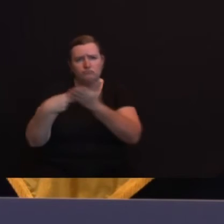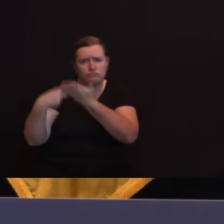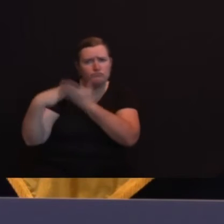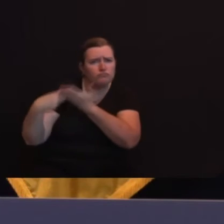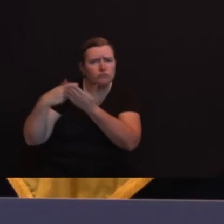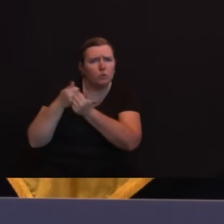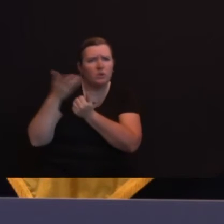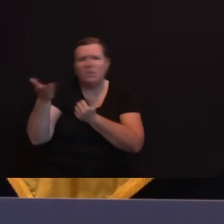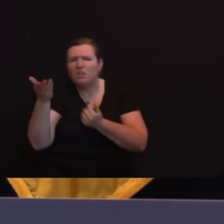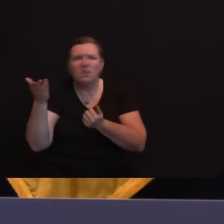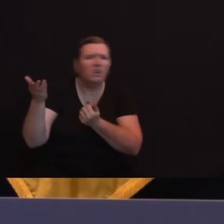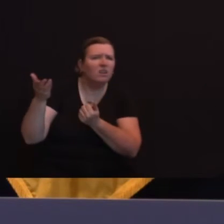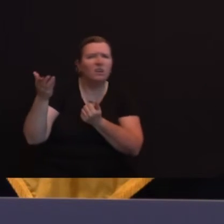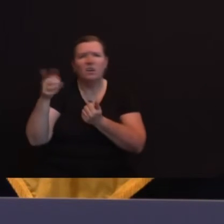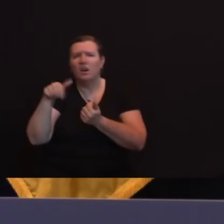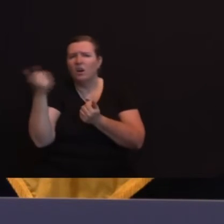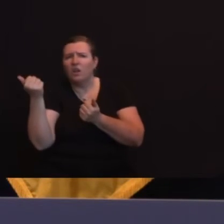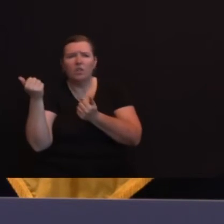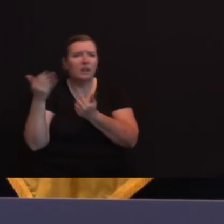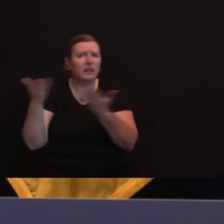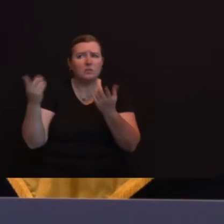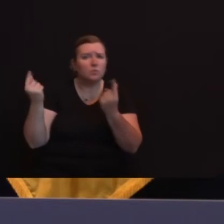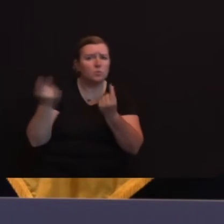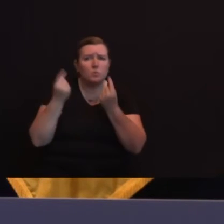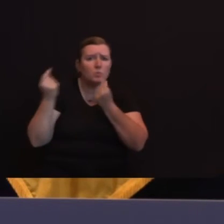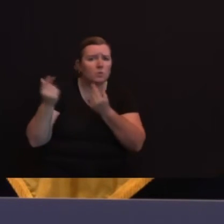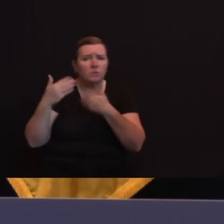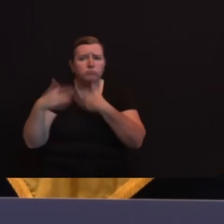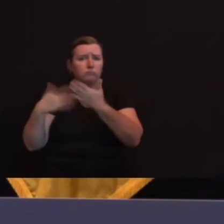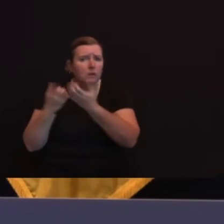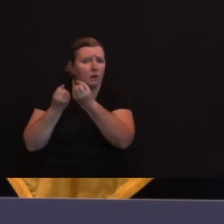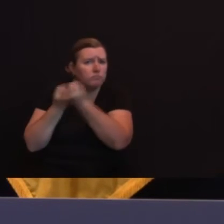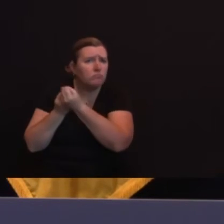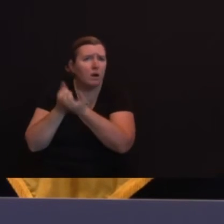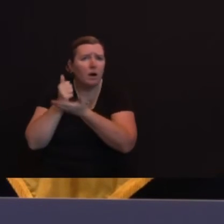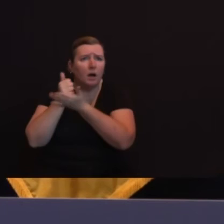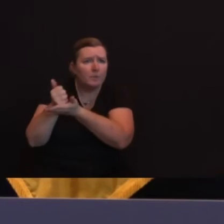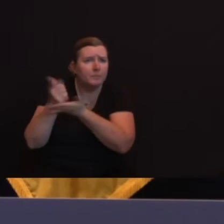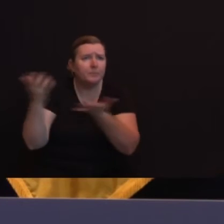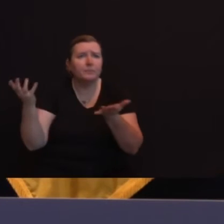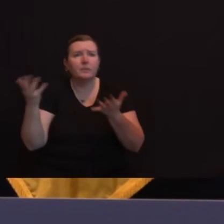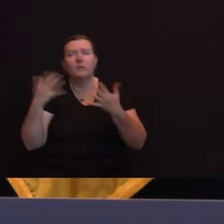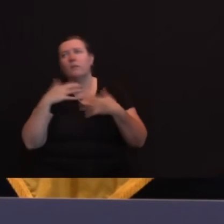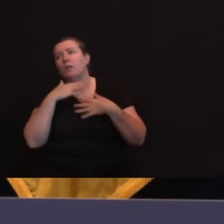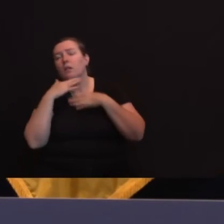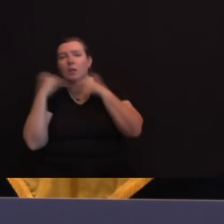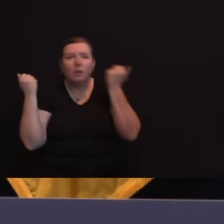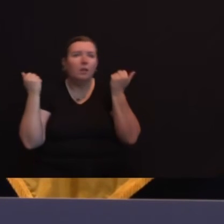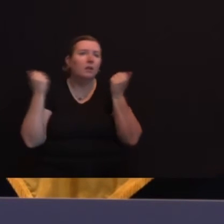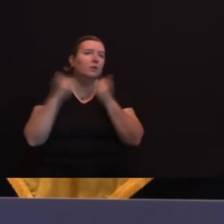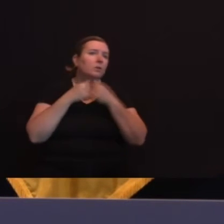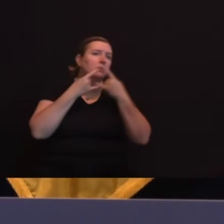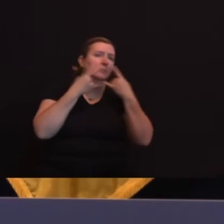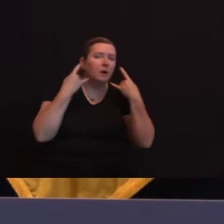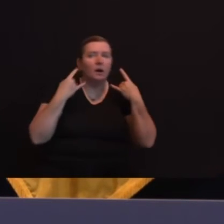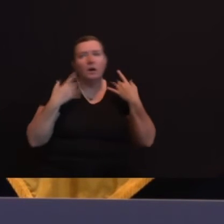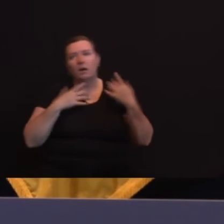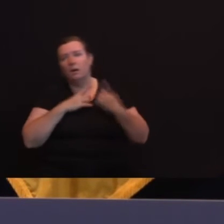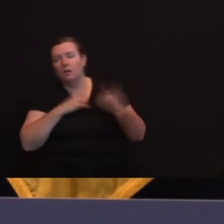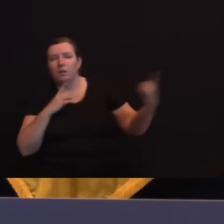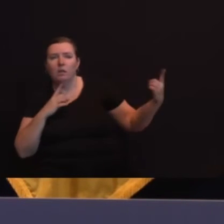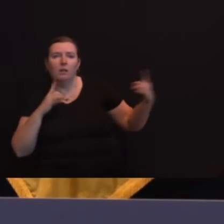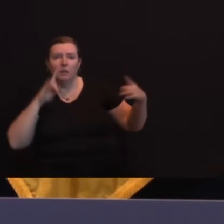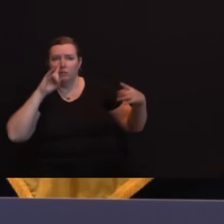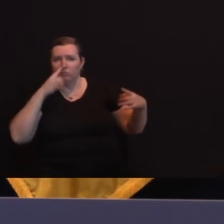levers we can push, particularly fighting the fatigue and convincing folks, even if they're healthy, especially if they're